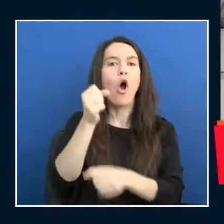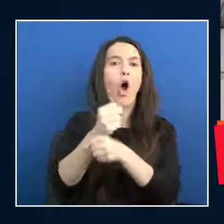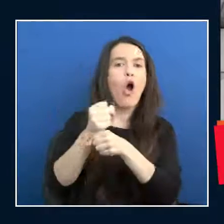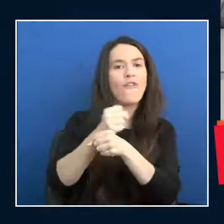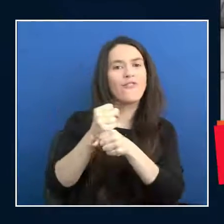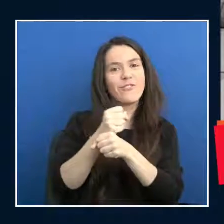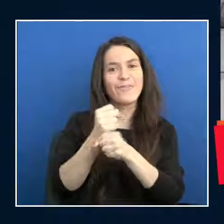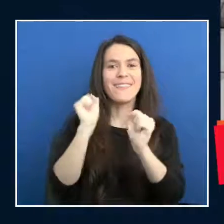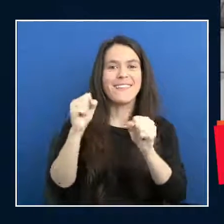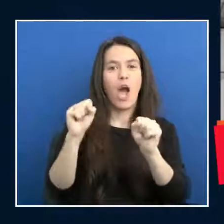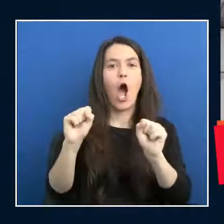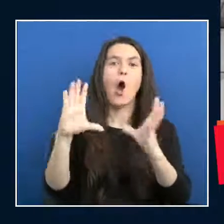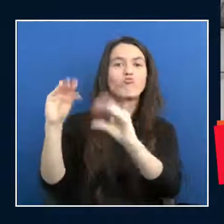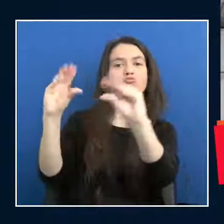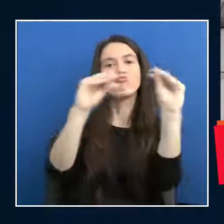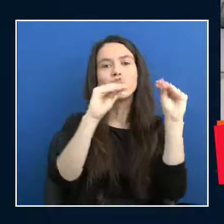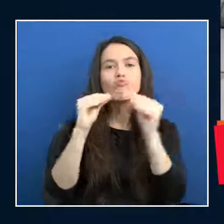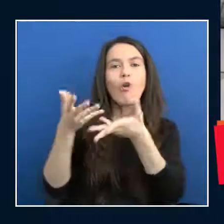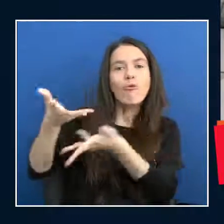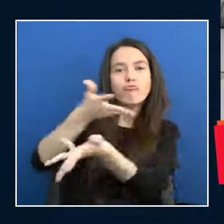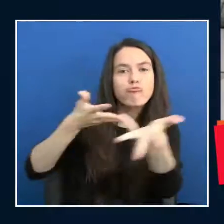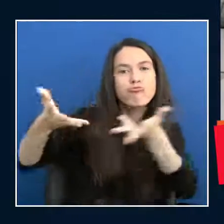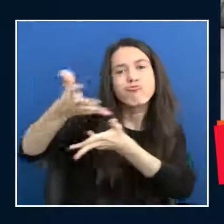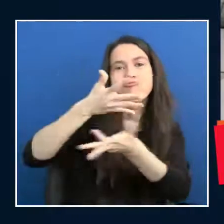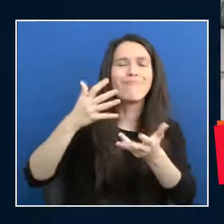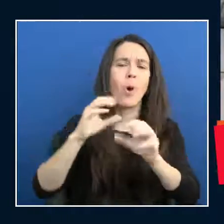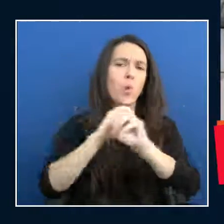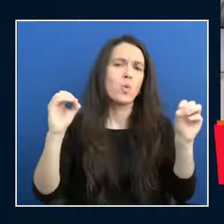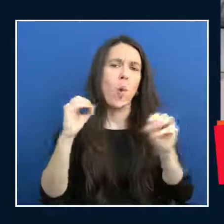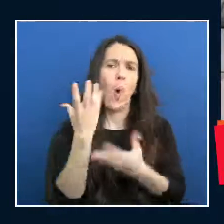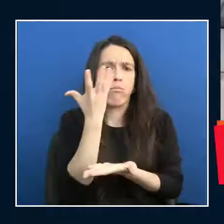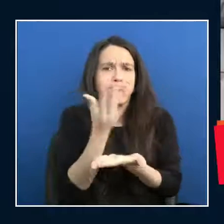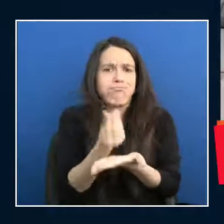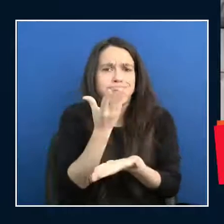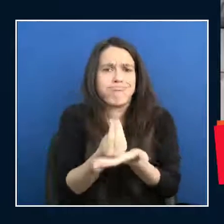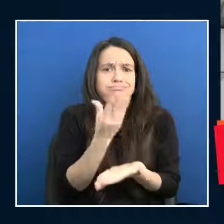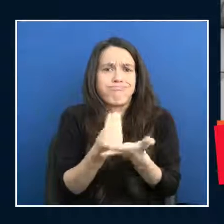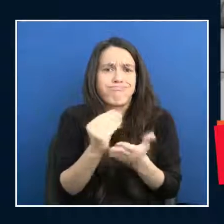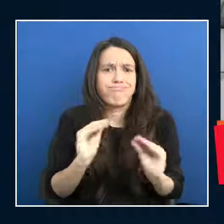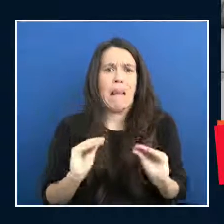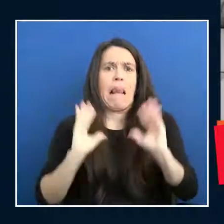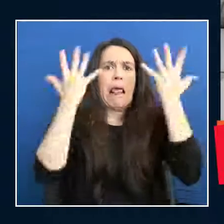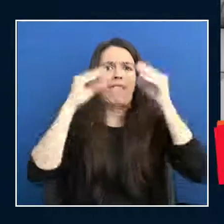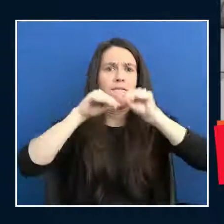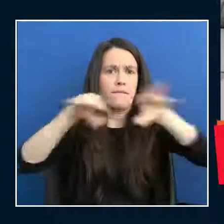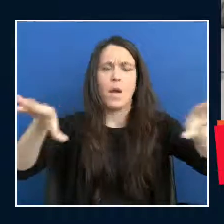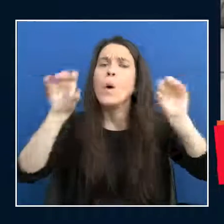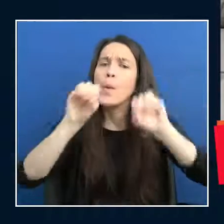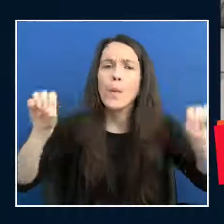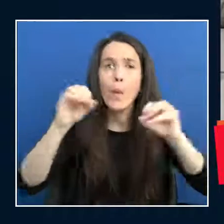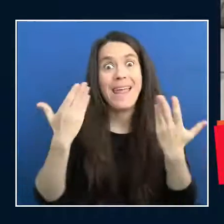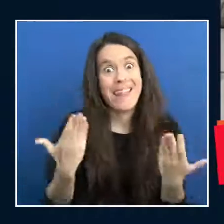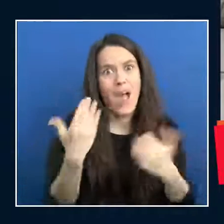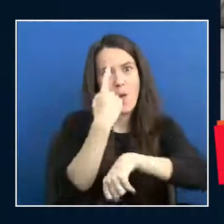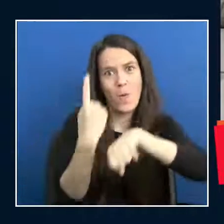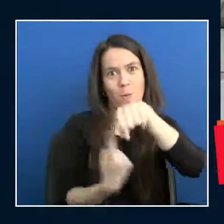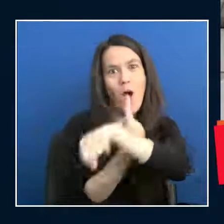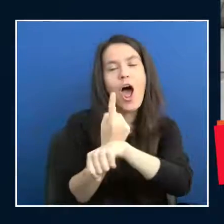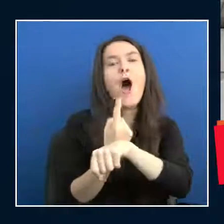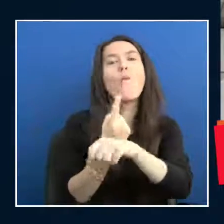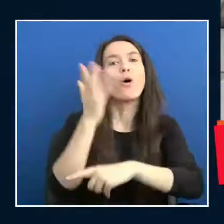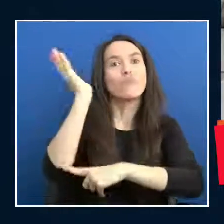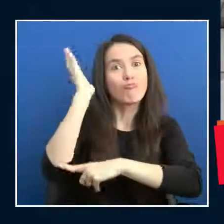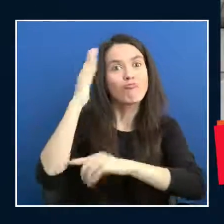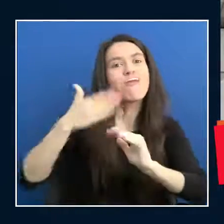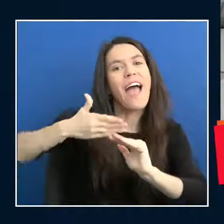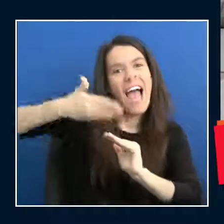ask questions to us, to the speaker, and to everyone who is there. In this 4th episode,